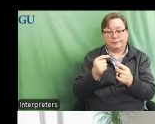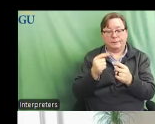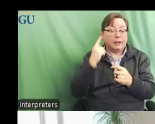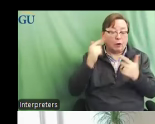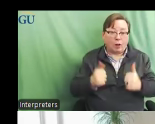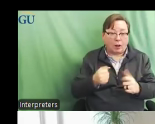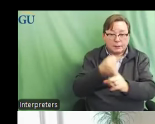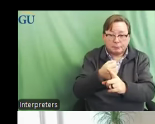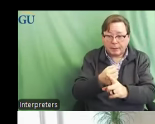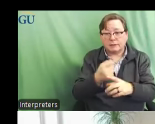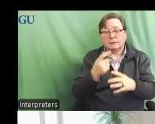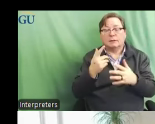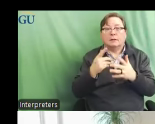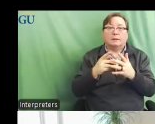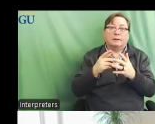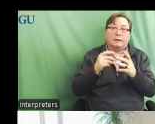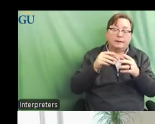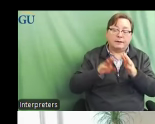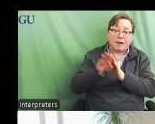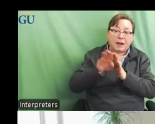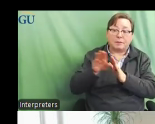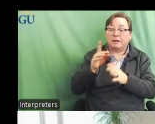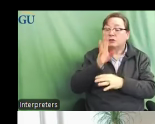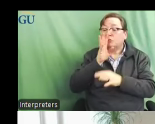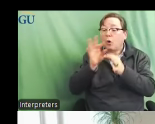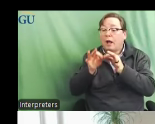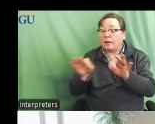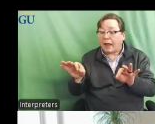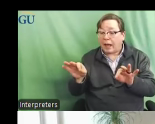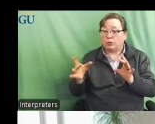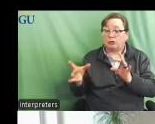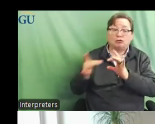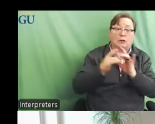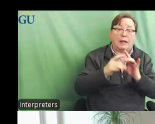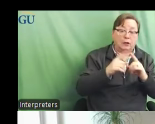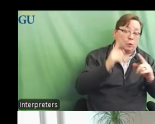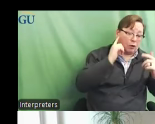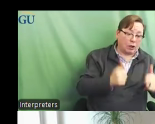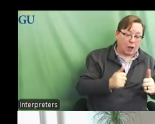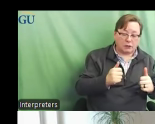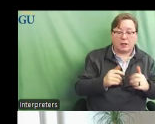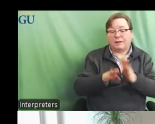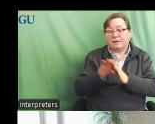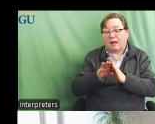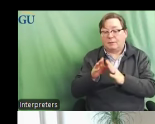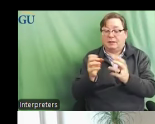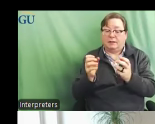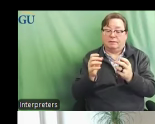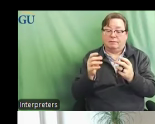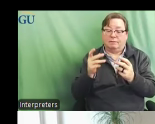development of spoken language as it relates in the context of hearing loss, or the development of visual spatial language in those relationships.